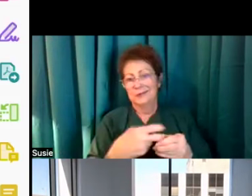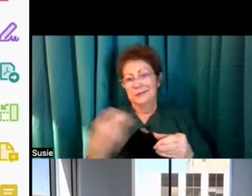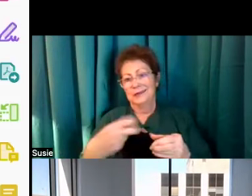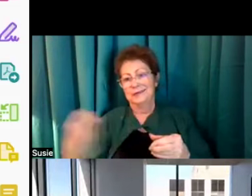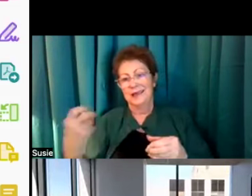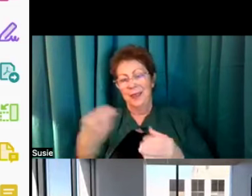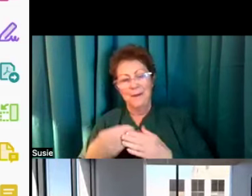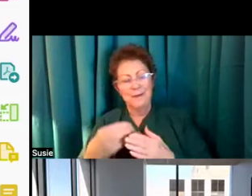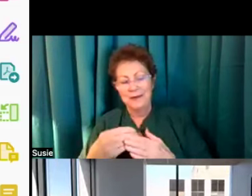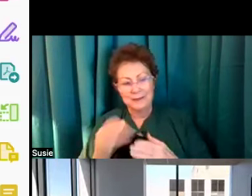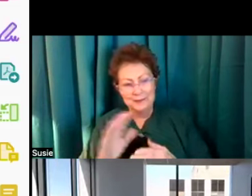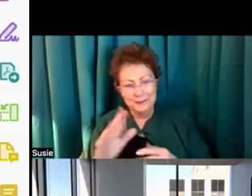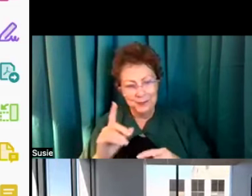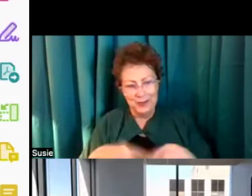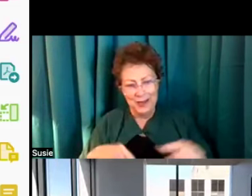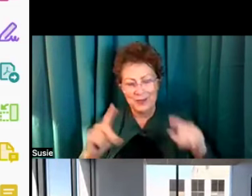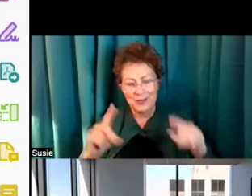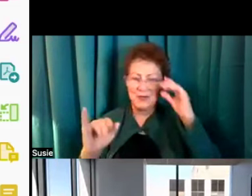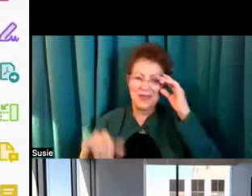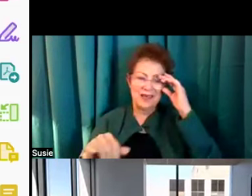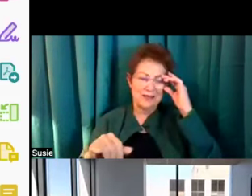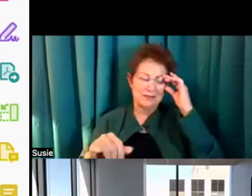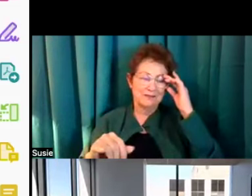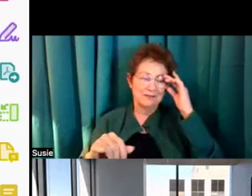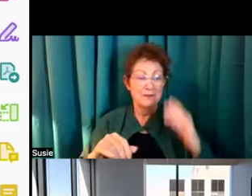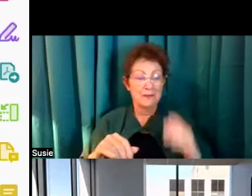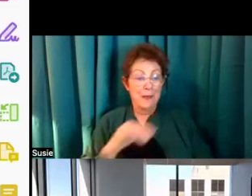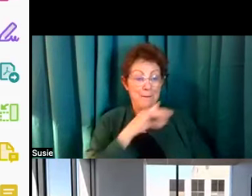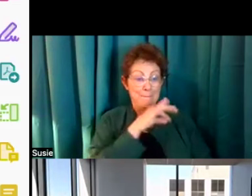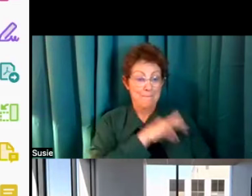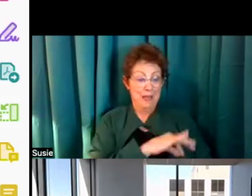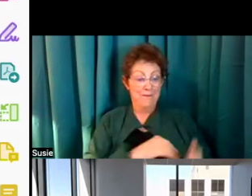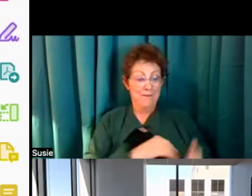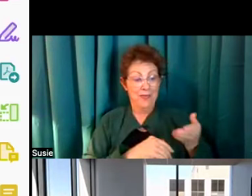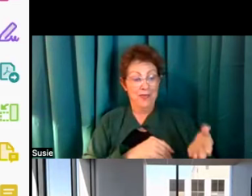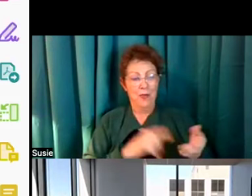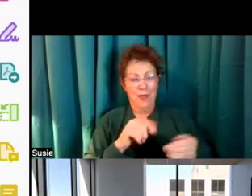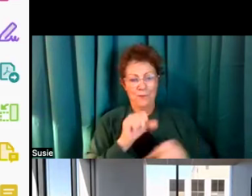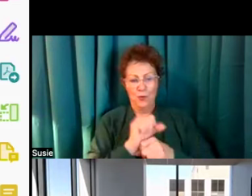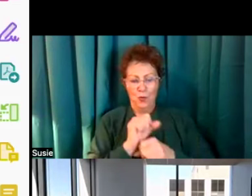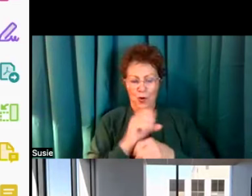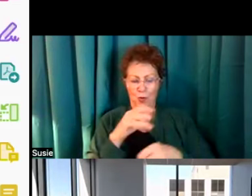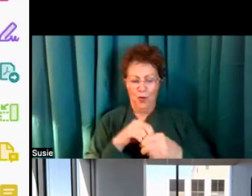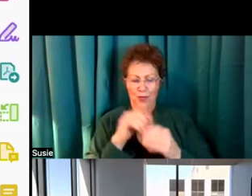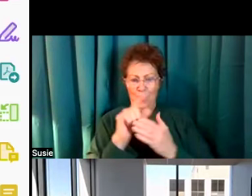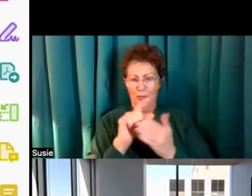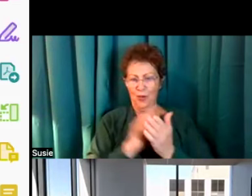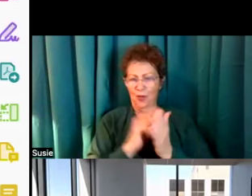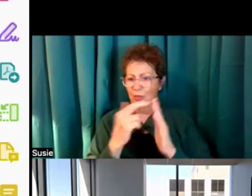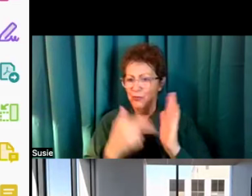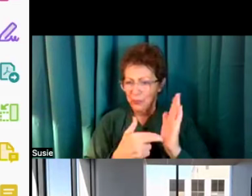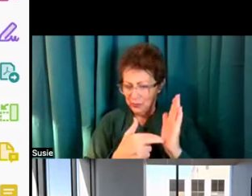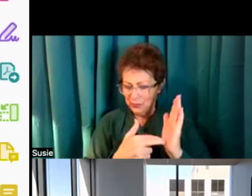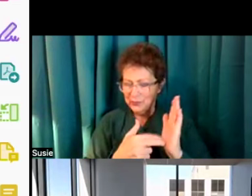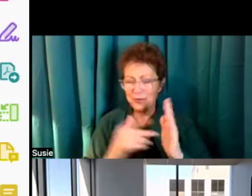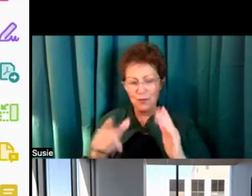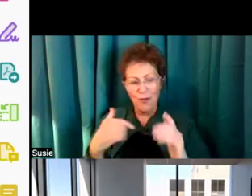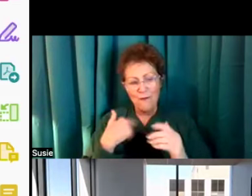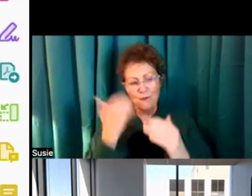can, unlock all of these benefits. The benefits are there, but they have to work within the